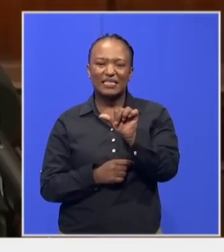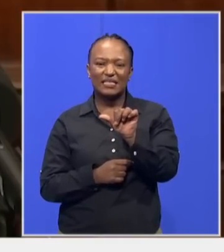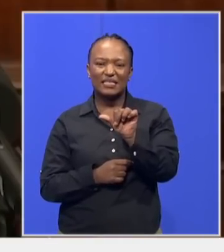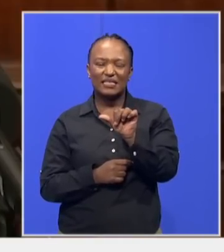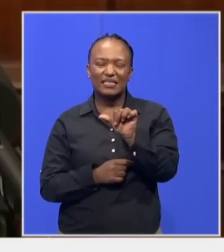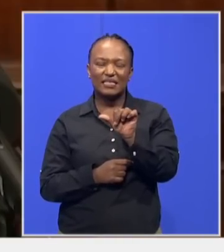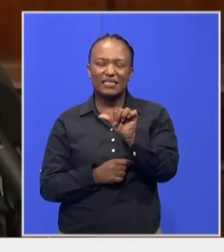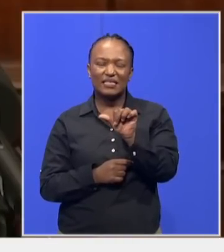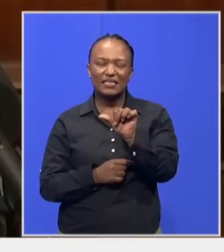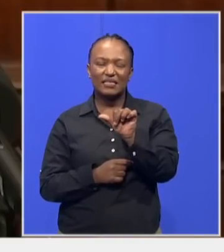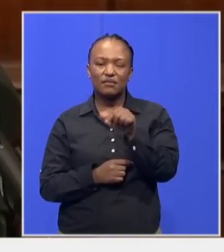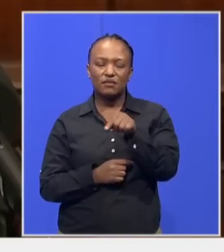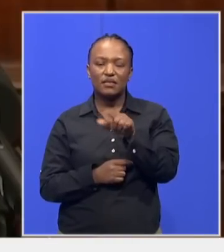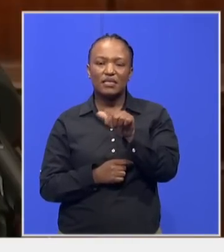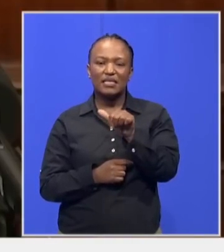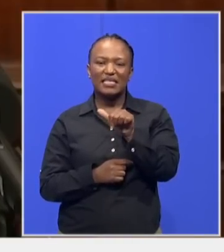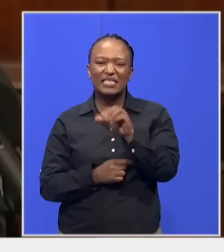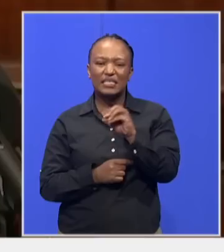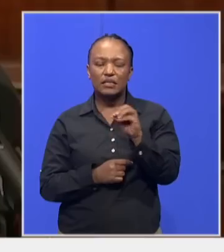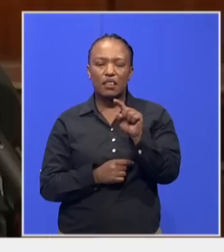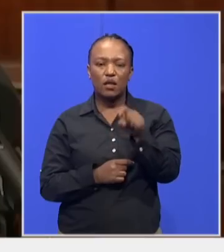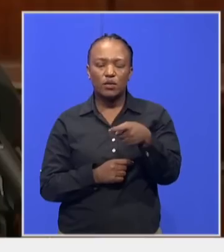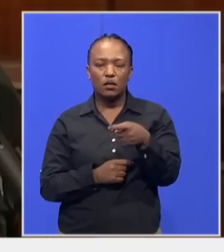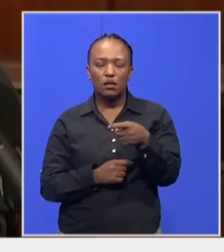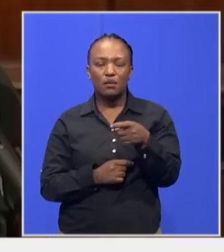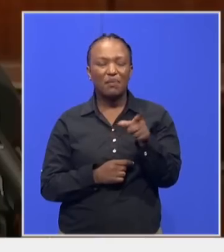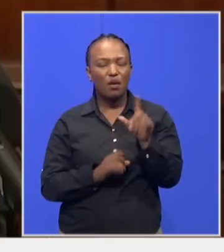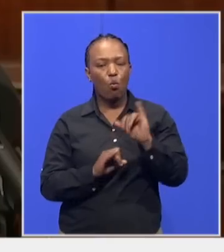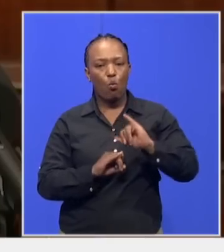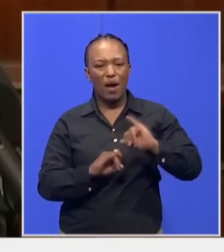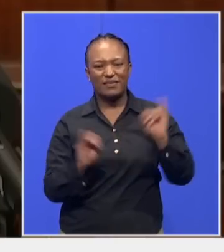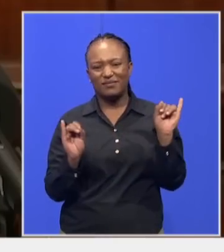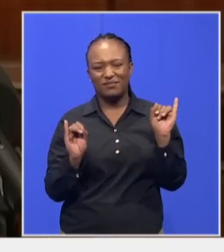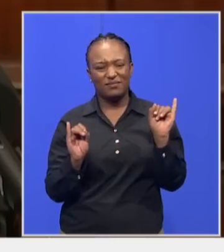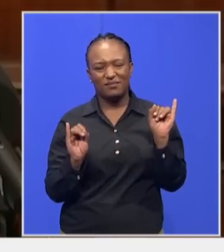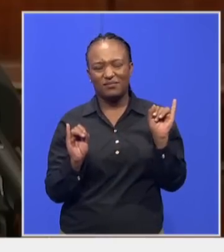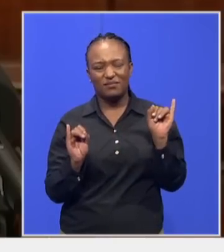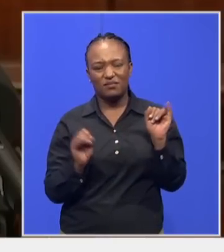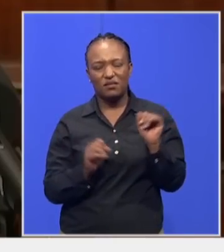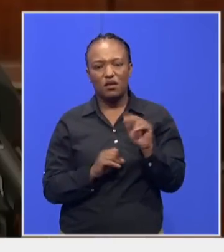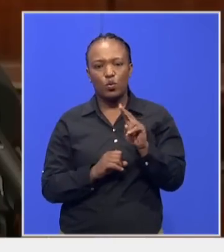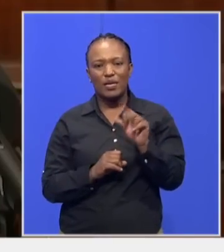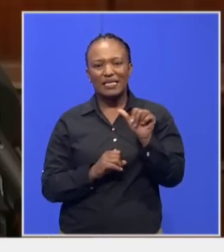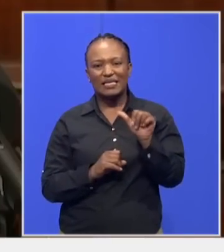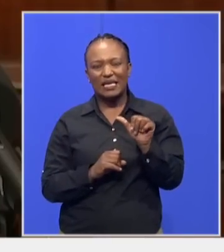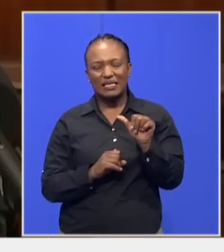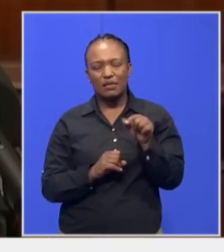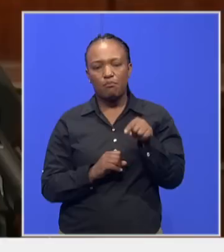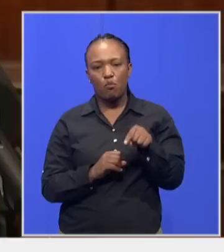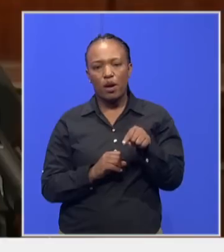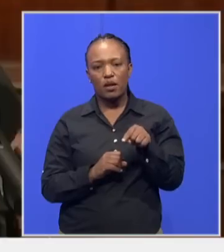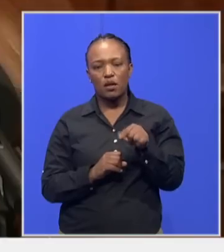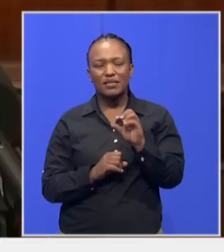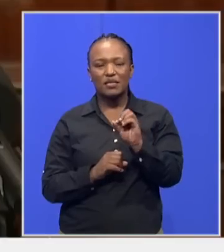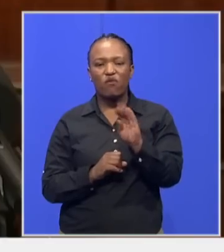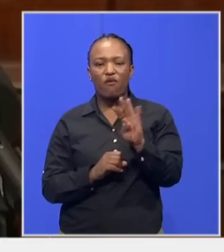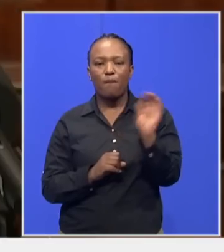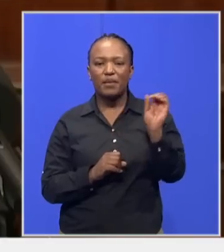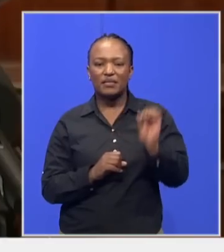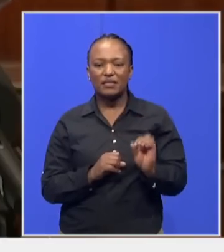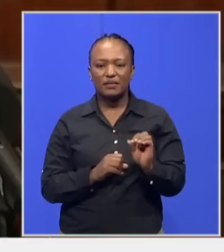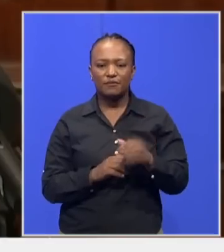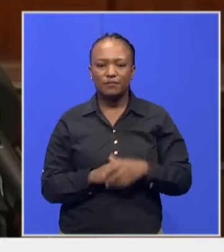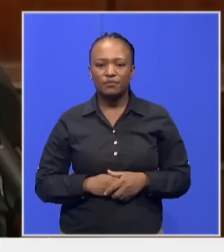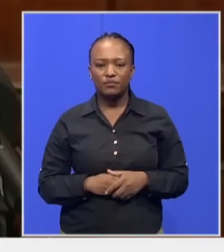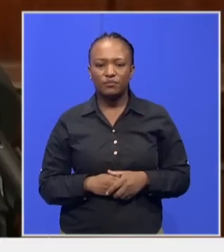36,654 megawatts. One of our worst performers is performing at 26.02%. So the best